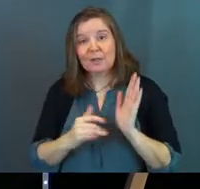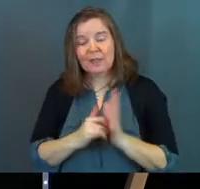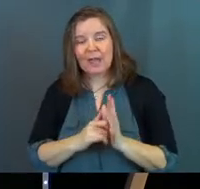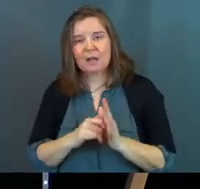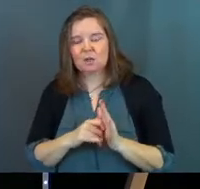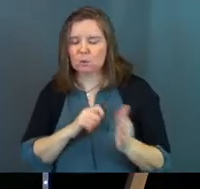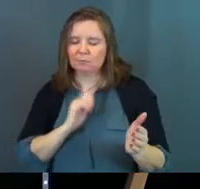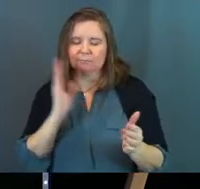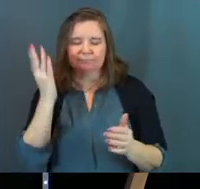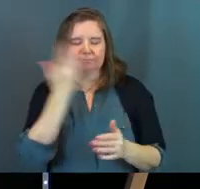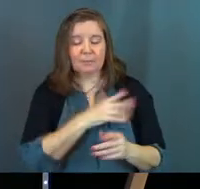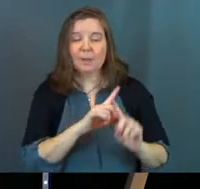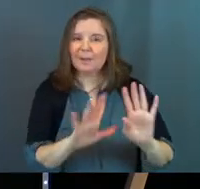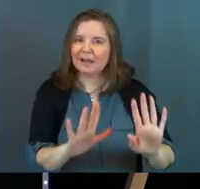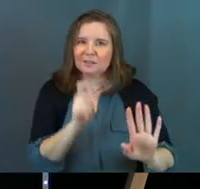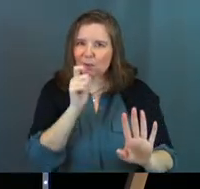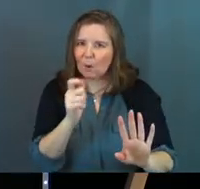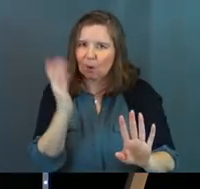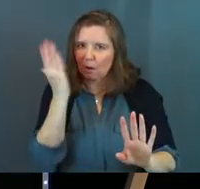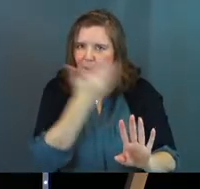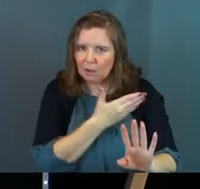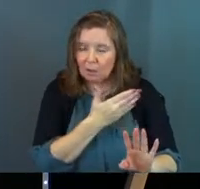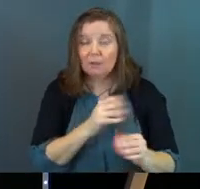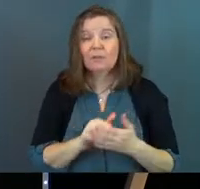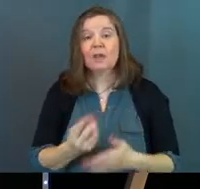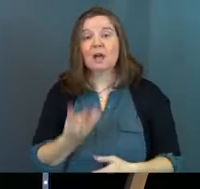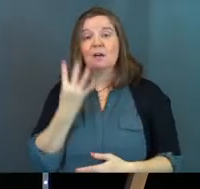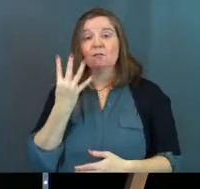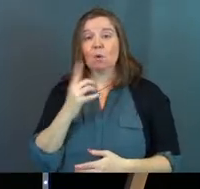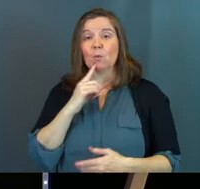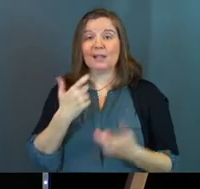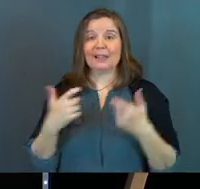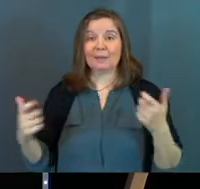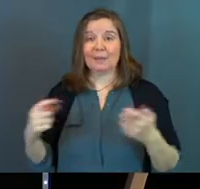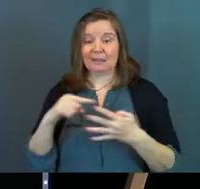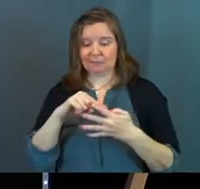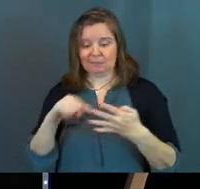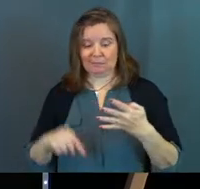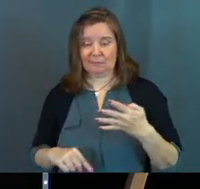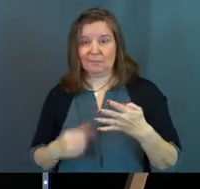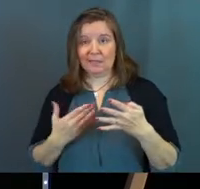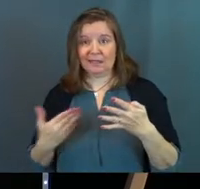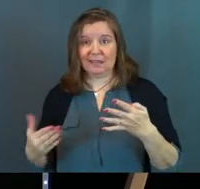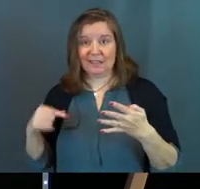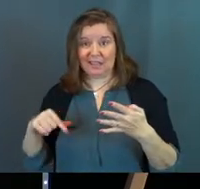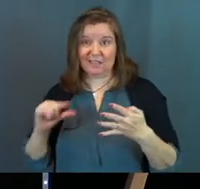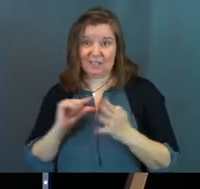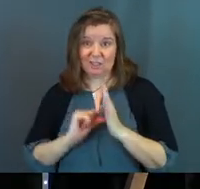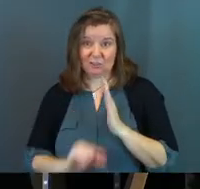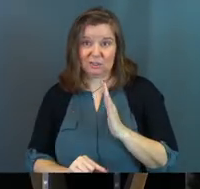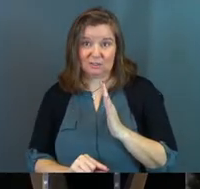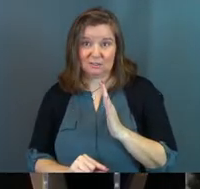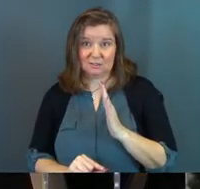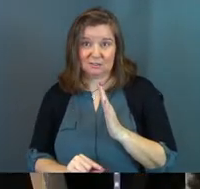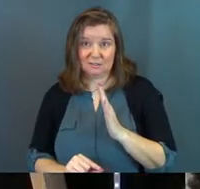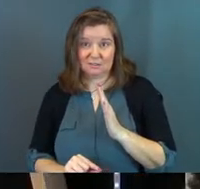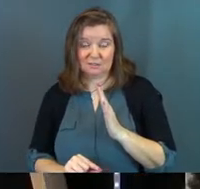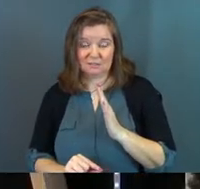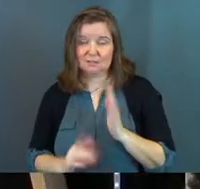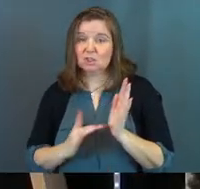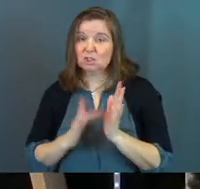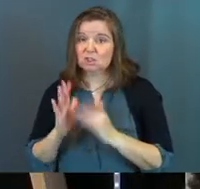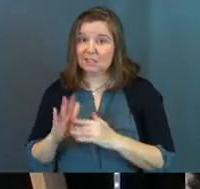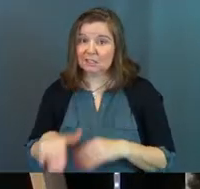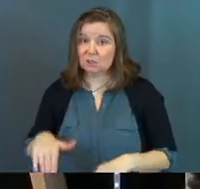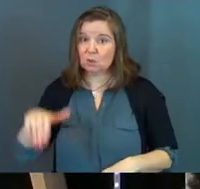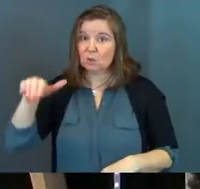and you could blow right past it, but don't. There's four really big things in this little verse.